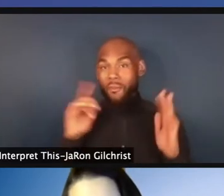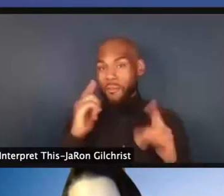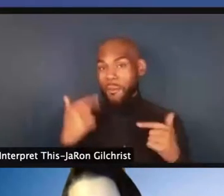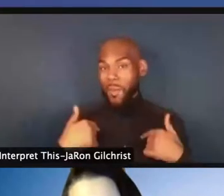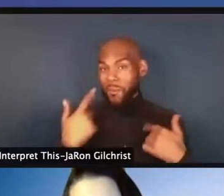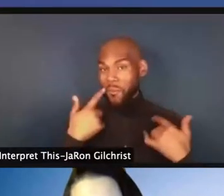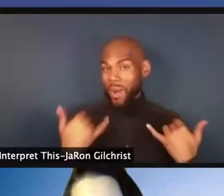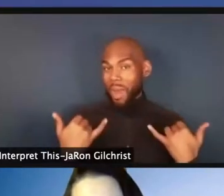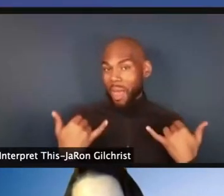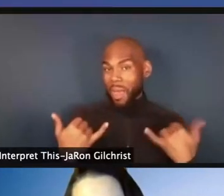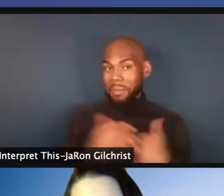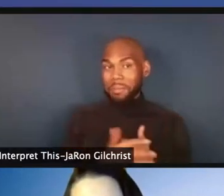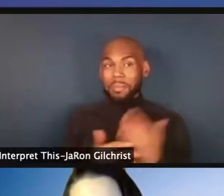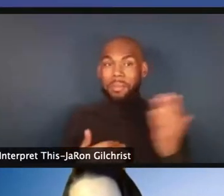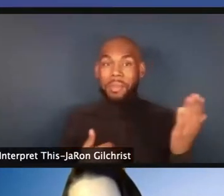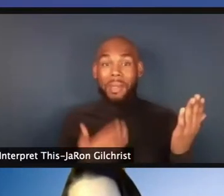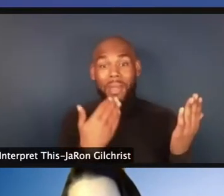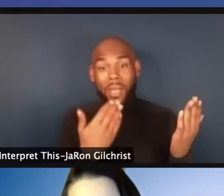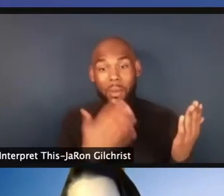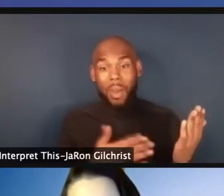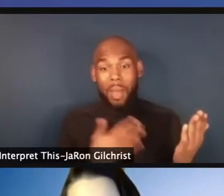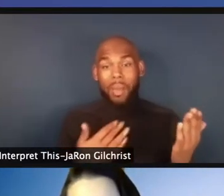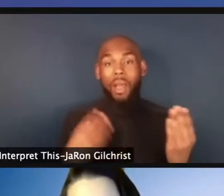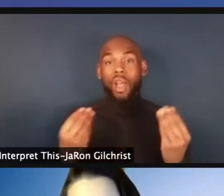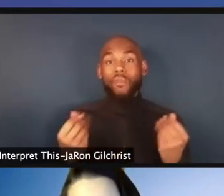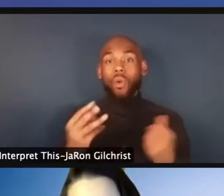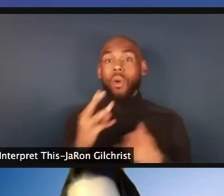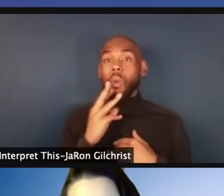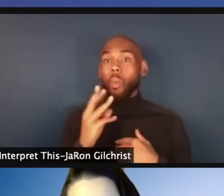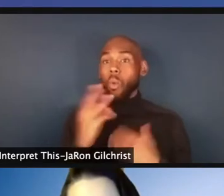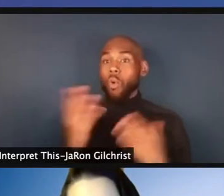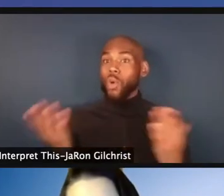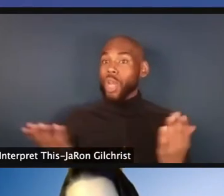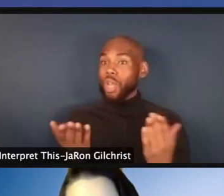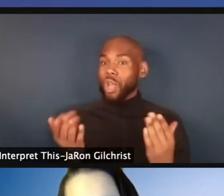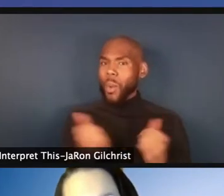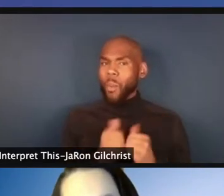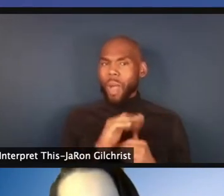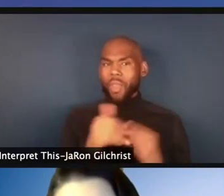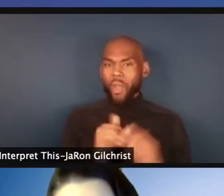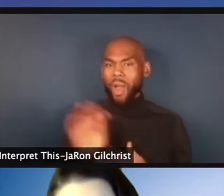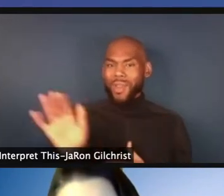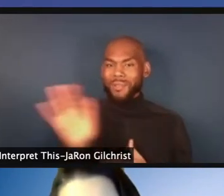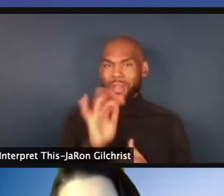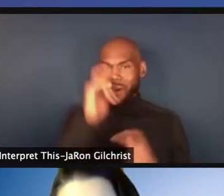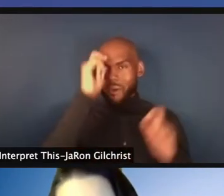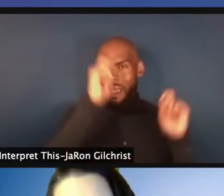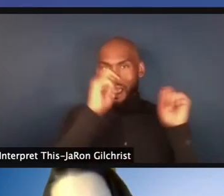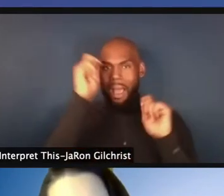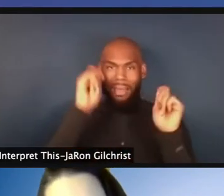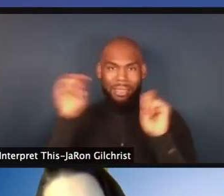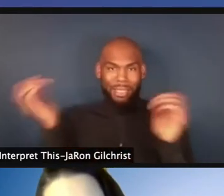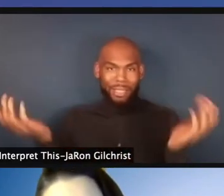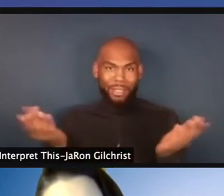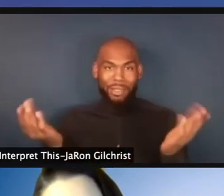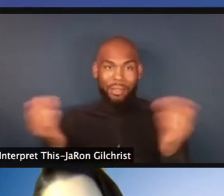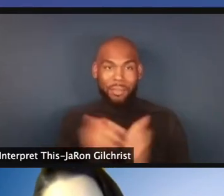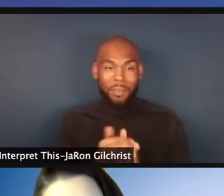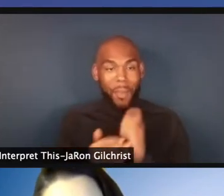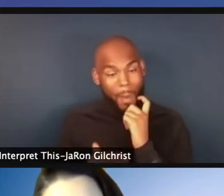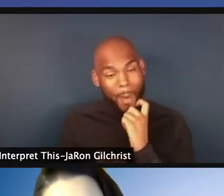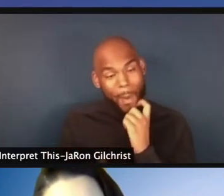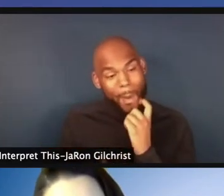you. And we're so excited to have Groundwater here with all of your many hats intact. And so I want to start out,